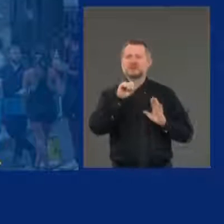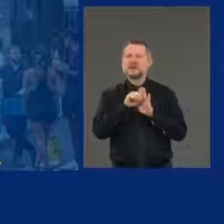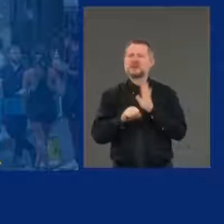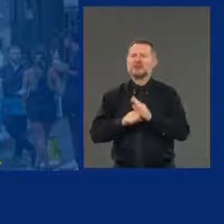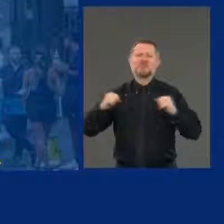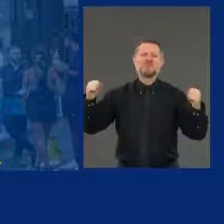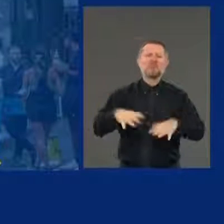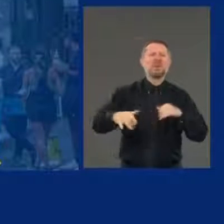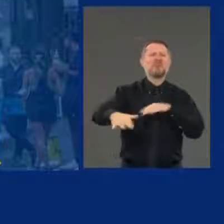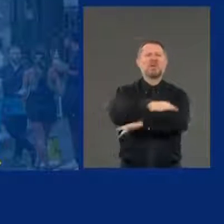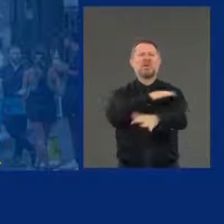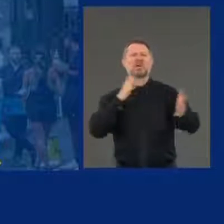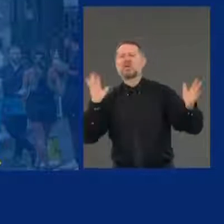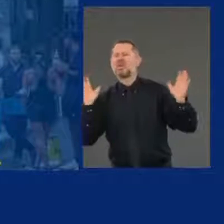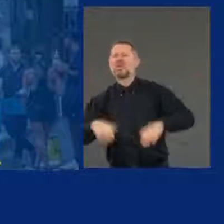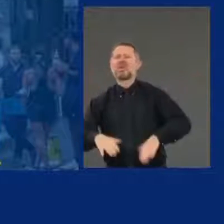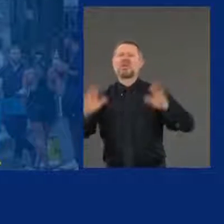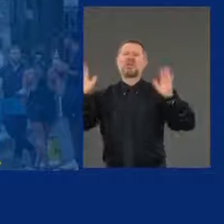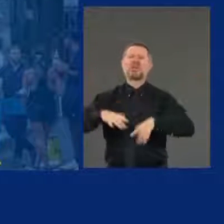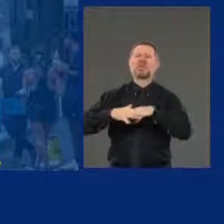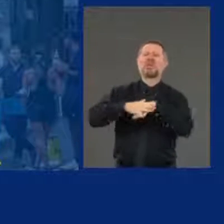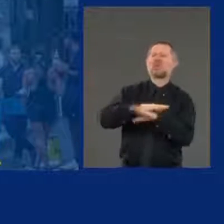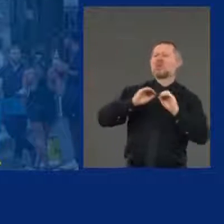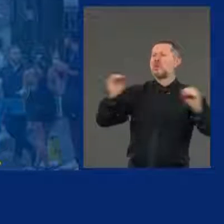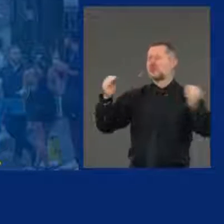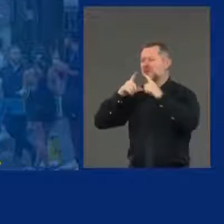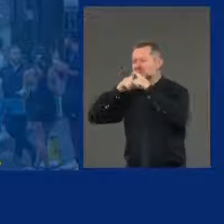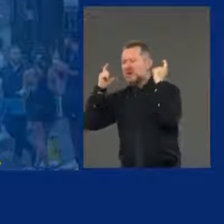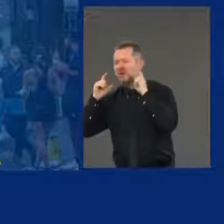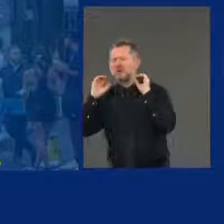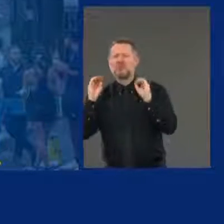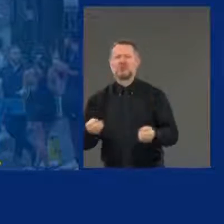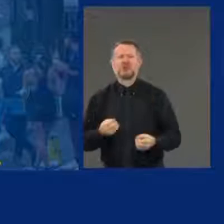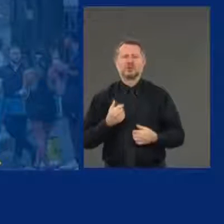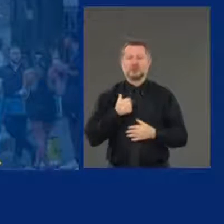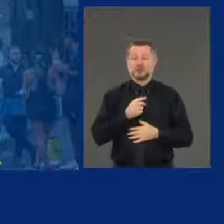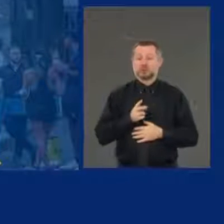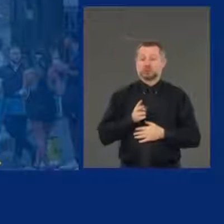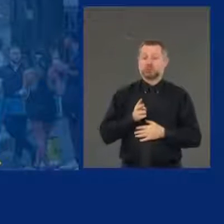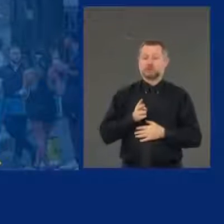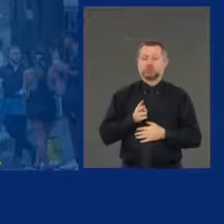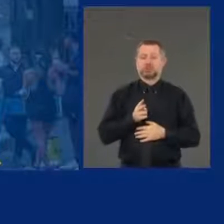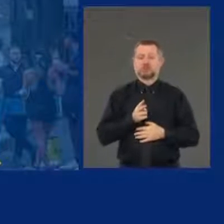is being violated, people are not wearing masks. We have gotten